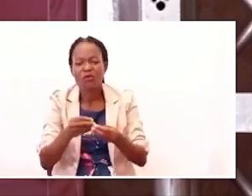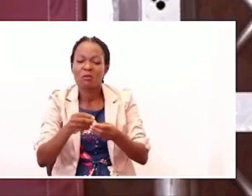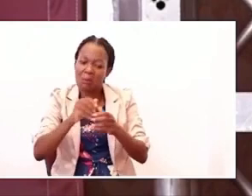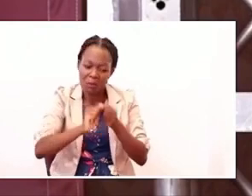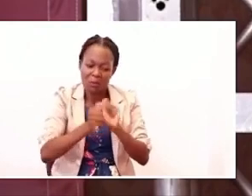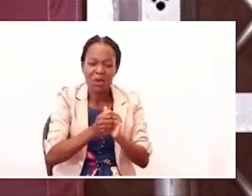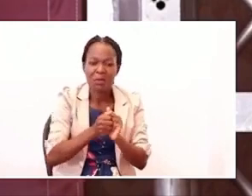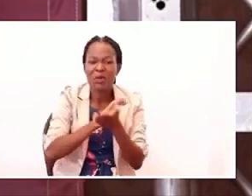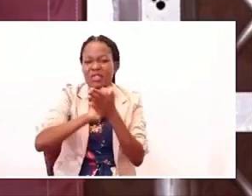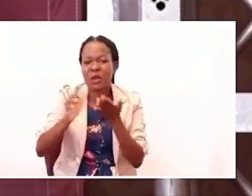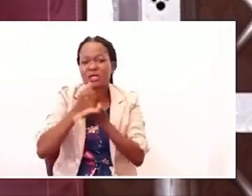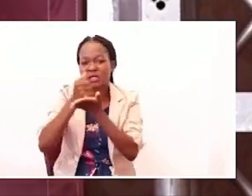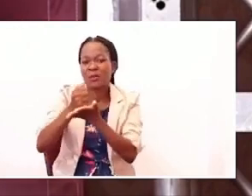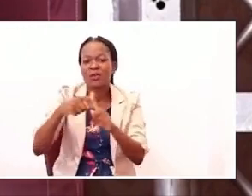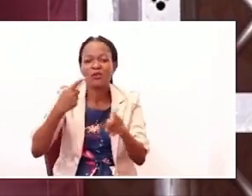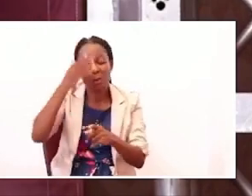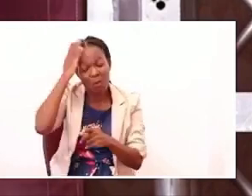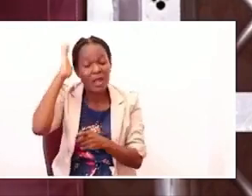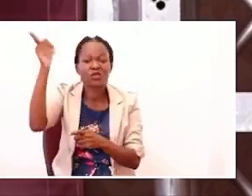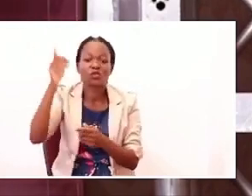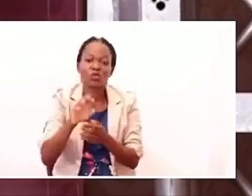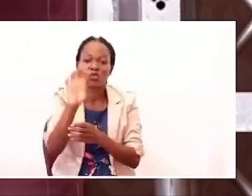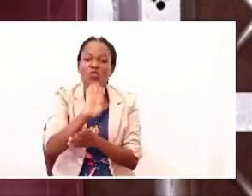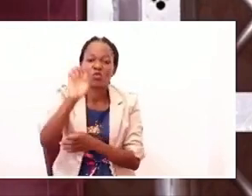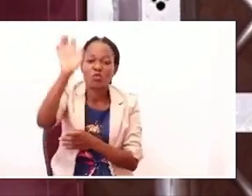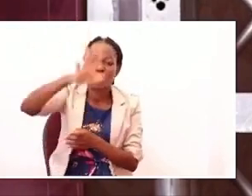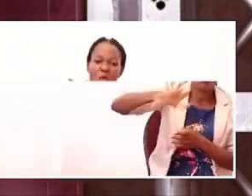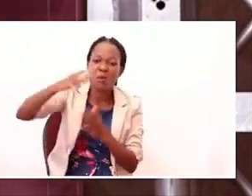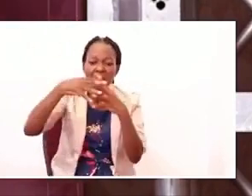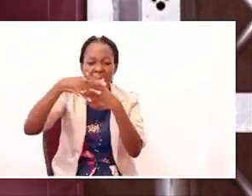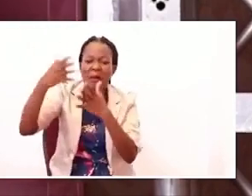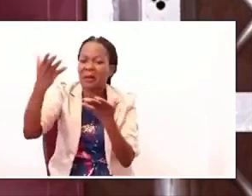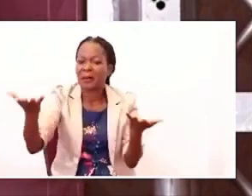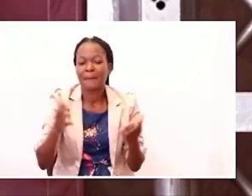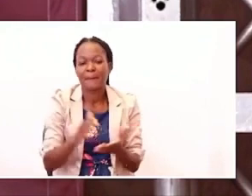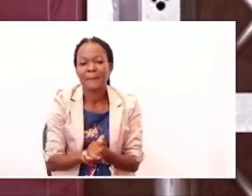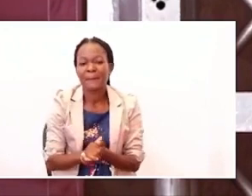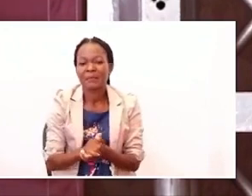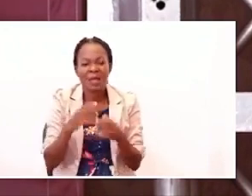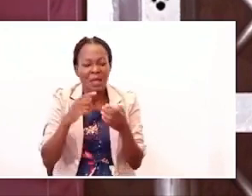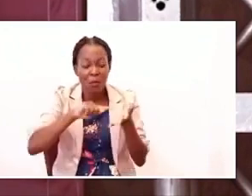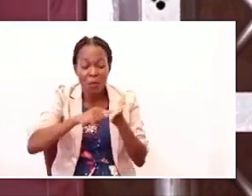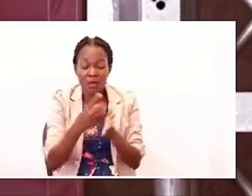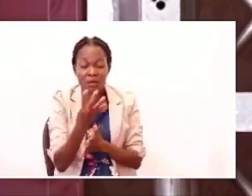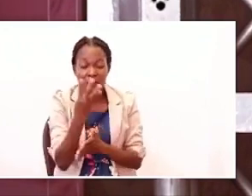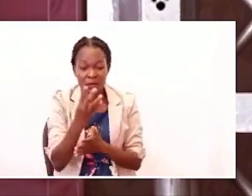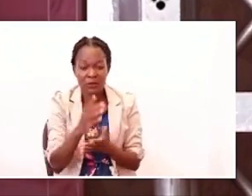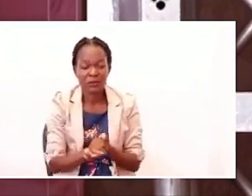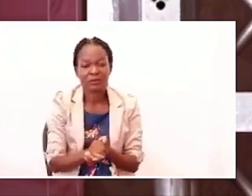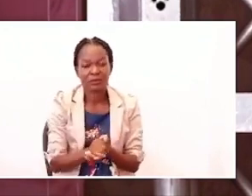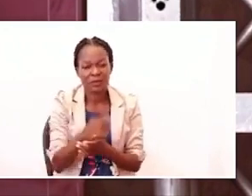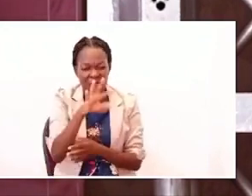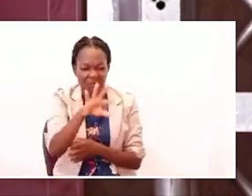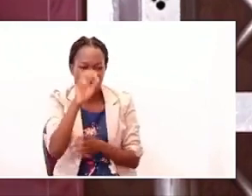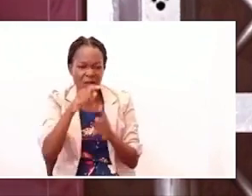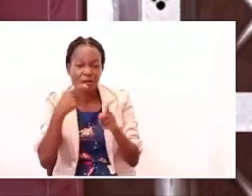assistance. And because of that need for recourse to external assistance, the fourth observation that I'm making on the concept note that has been